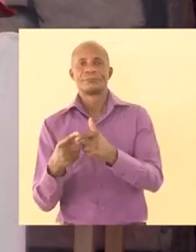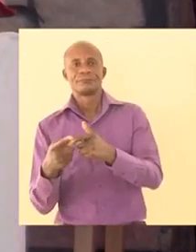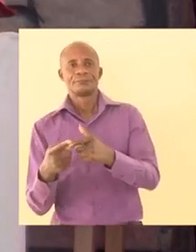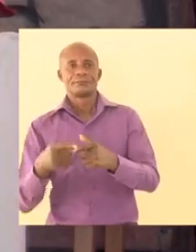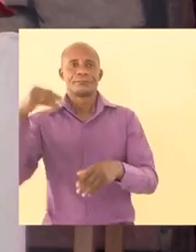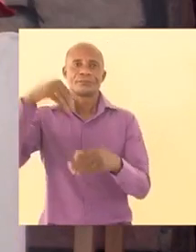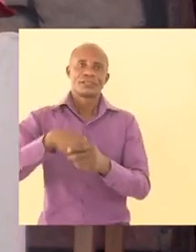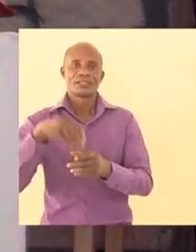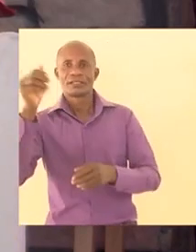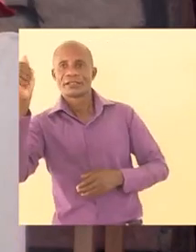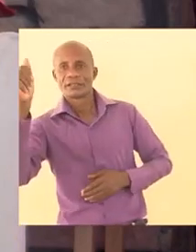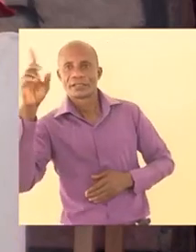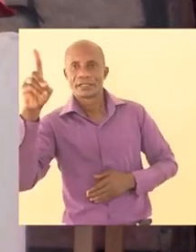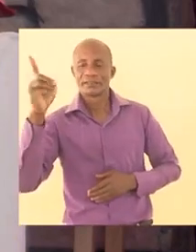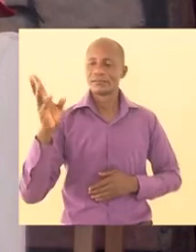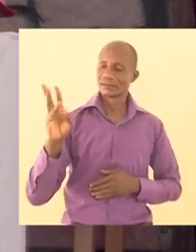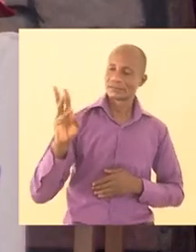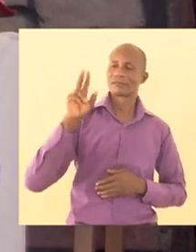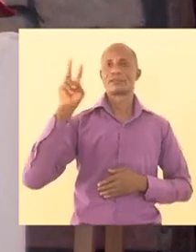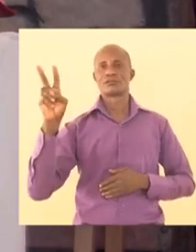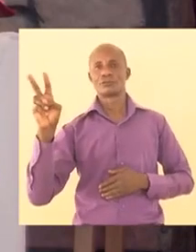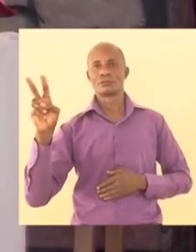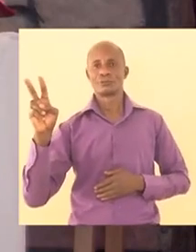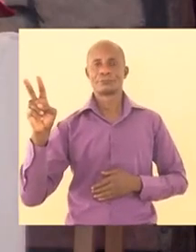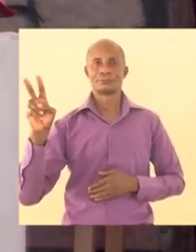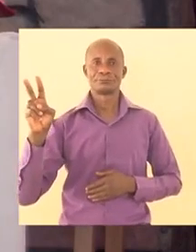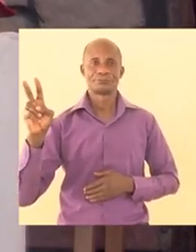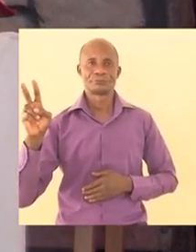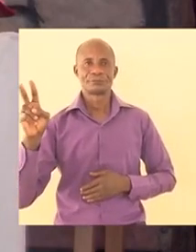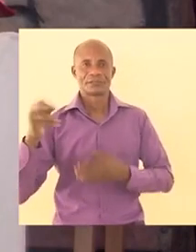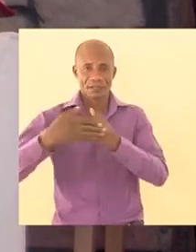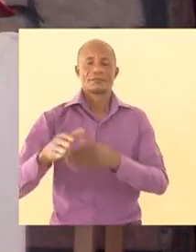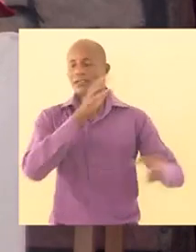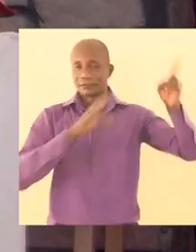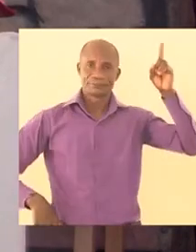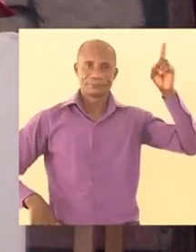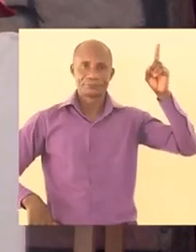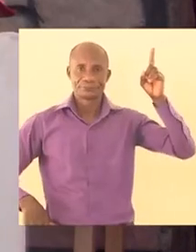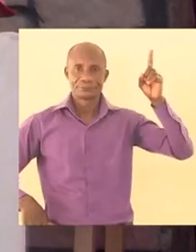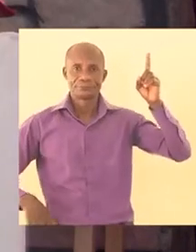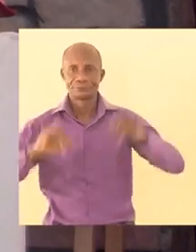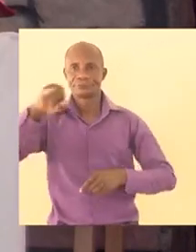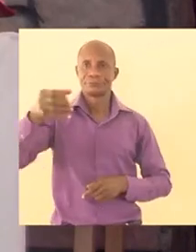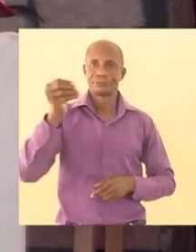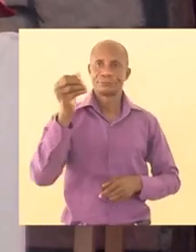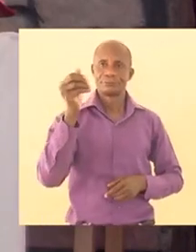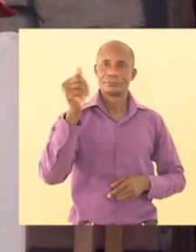Then in AD 62 years after Christ,